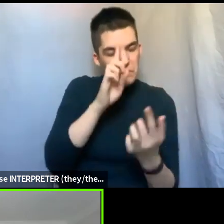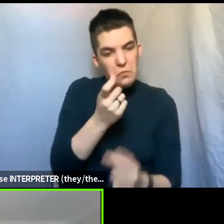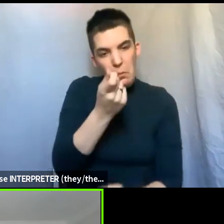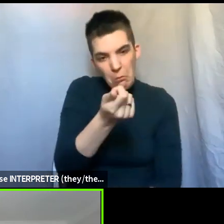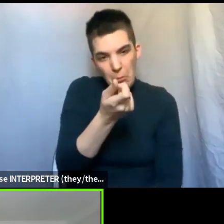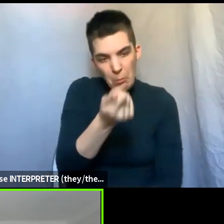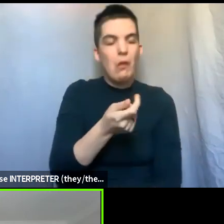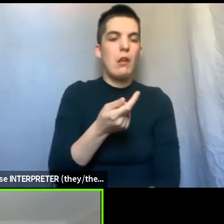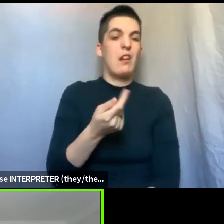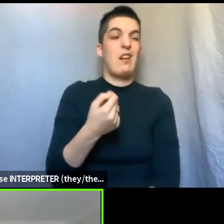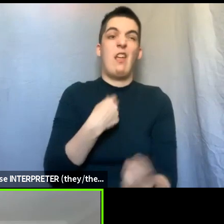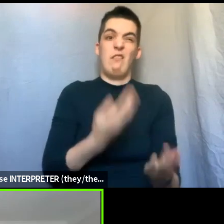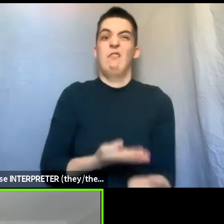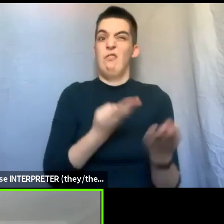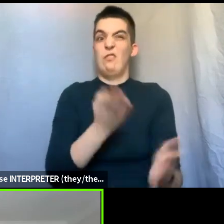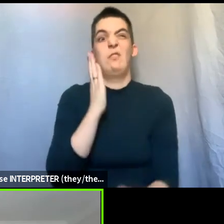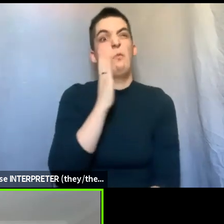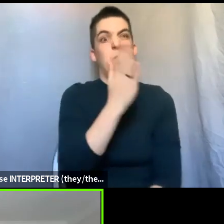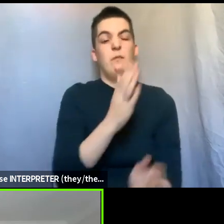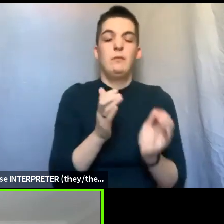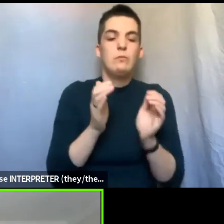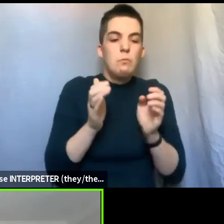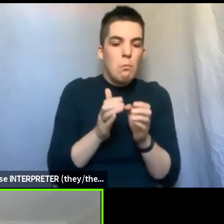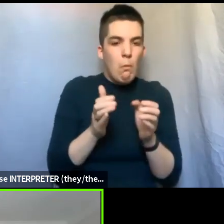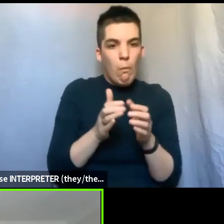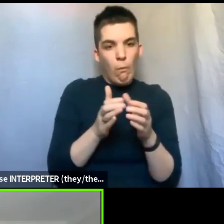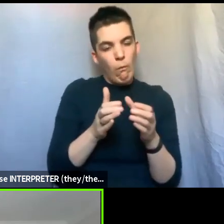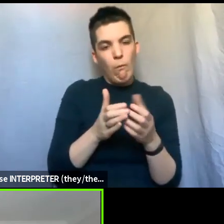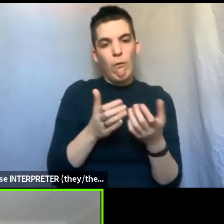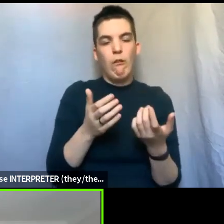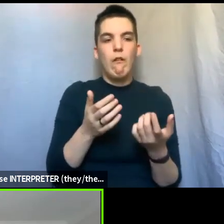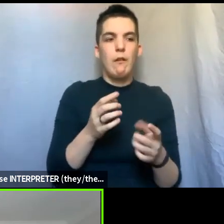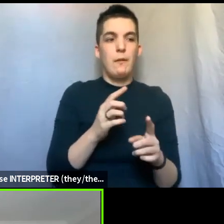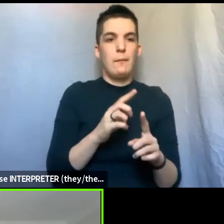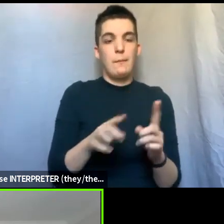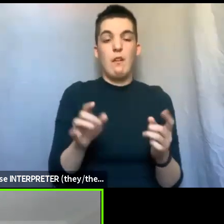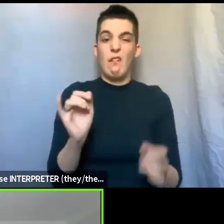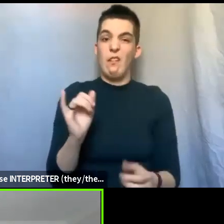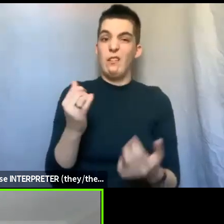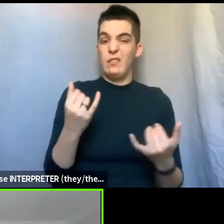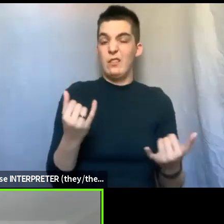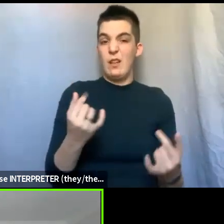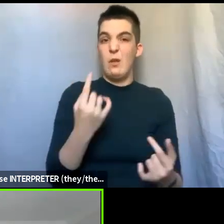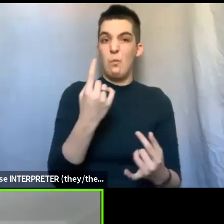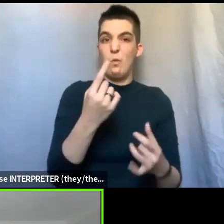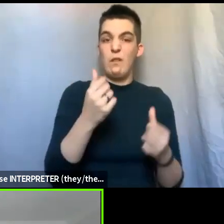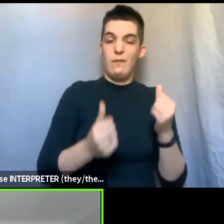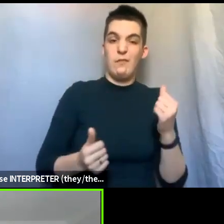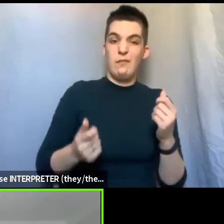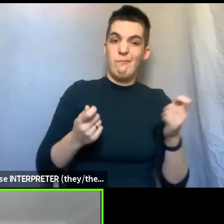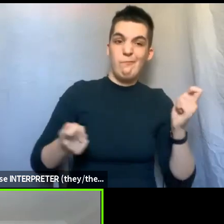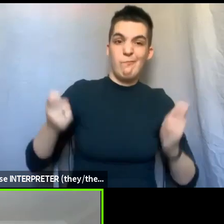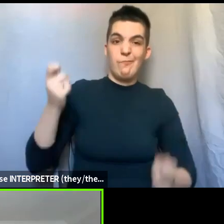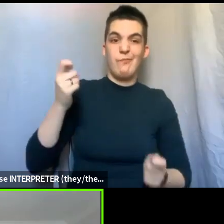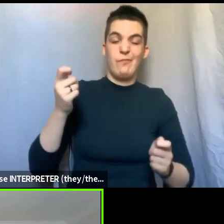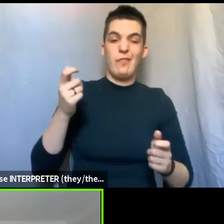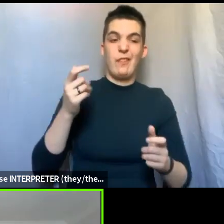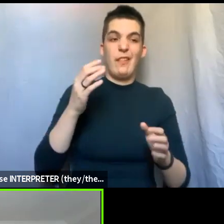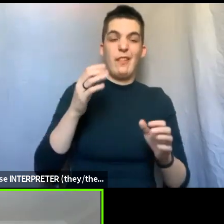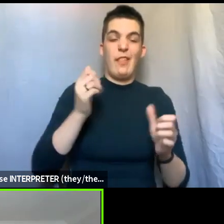it will be. I predict it will be. I just read earlier today about one of the major theaters in America that's cut their budget by